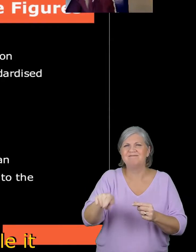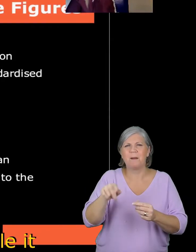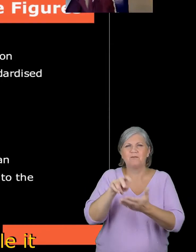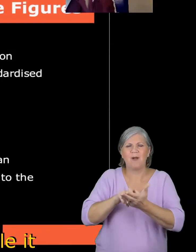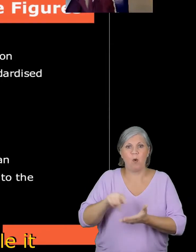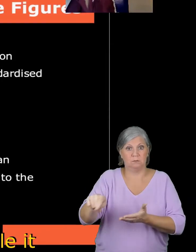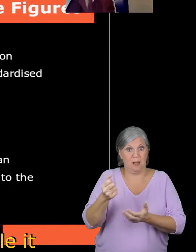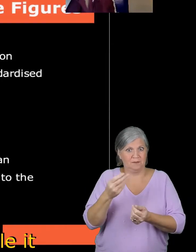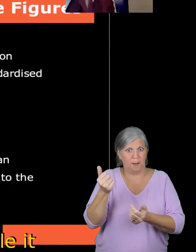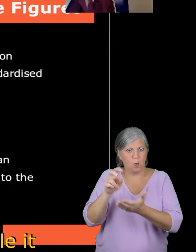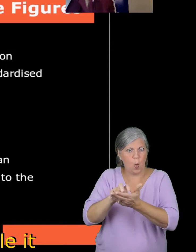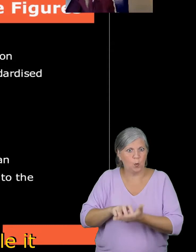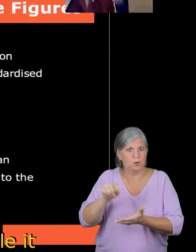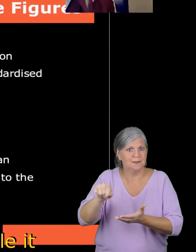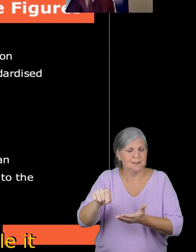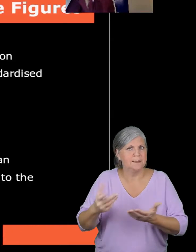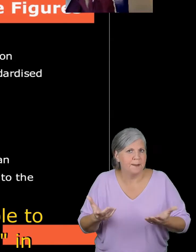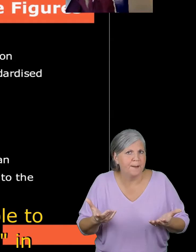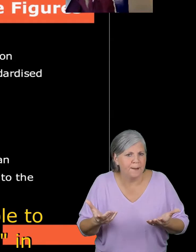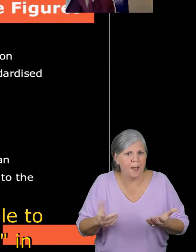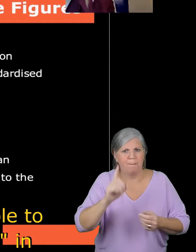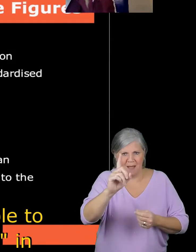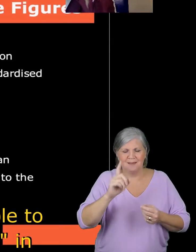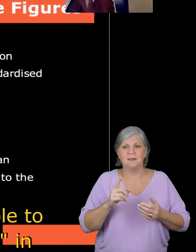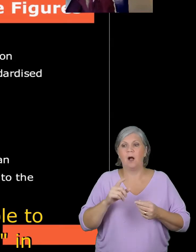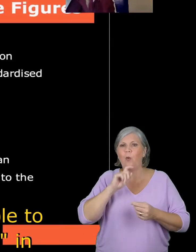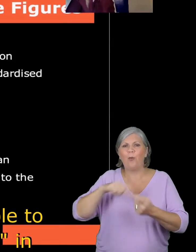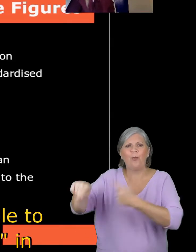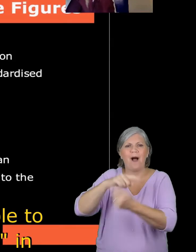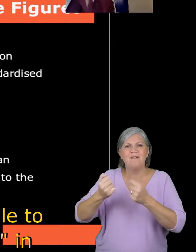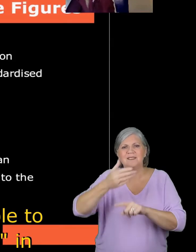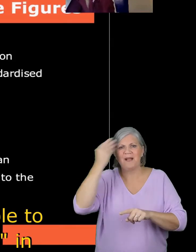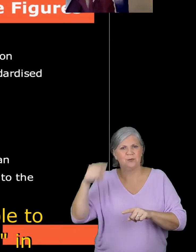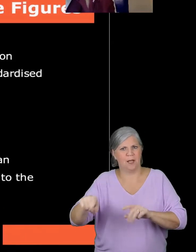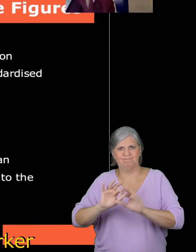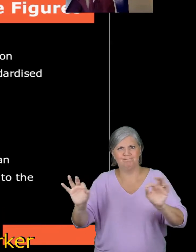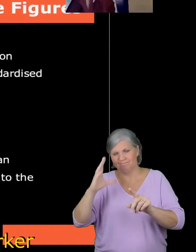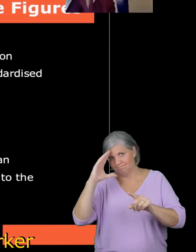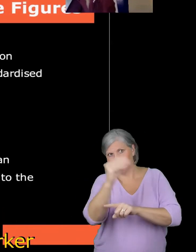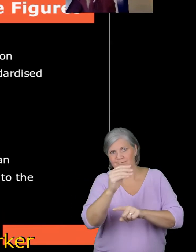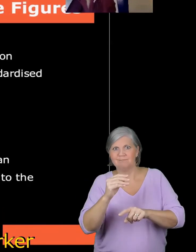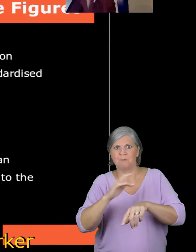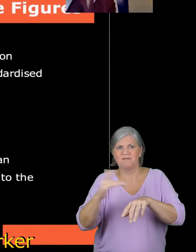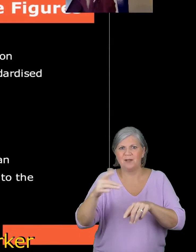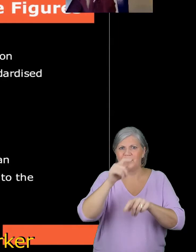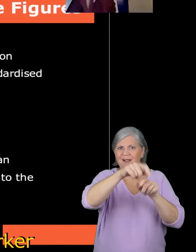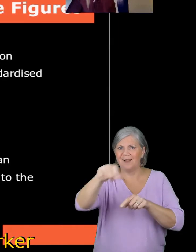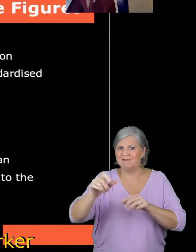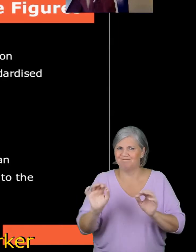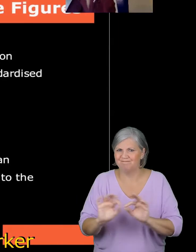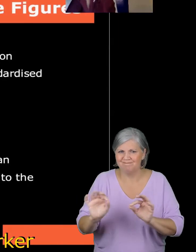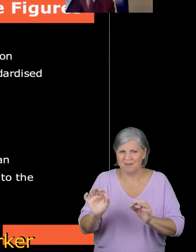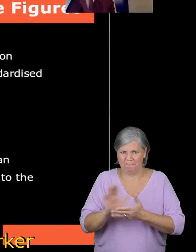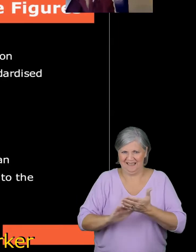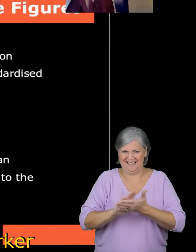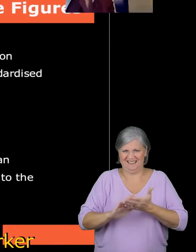services, it was pointed out that while it would of course be possible to include some sort of note in the patient record, there is